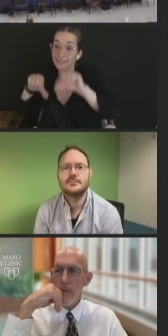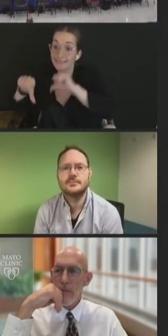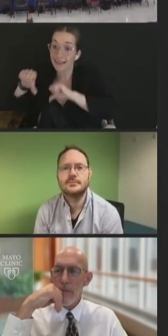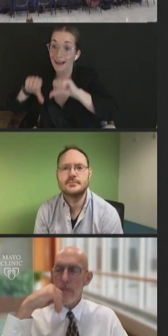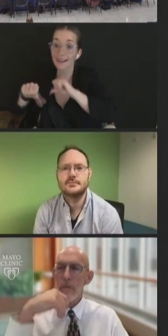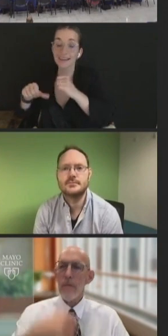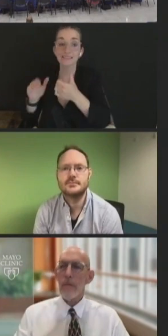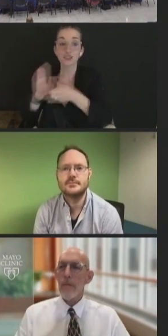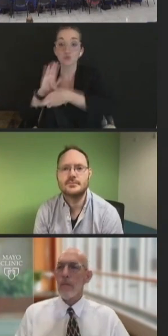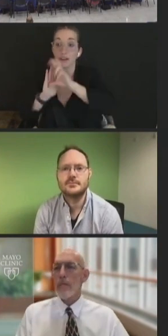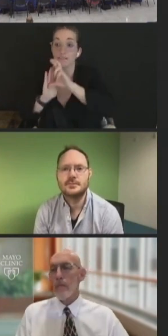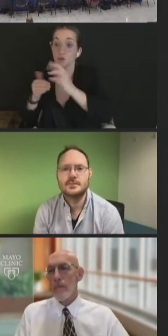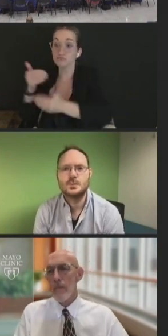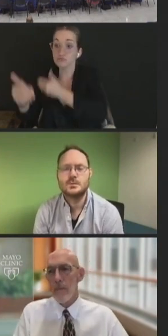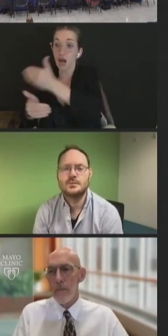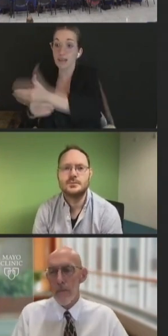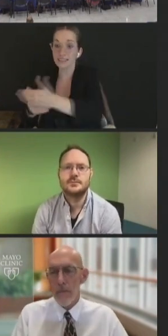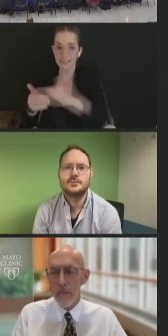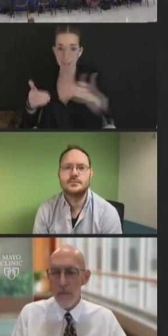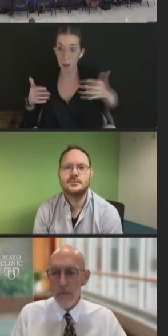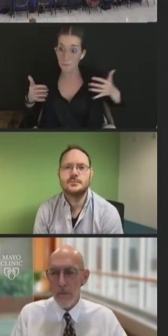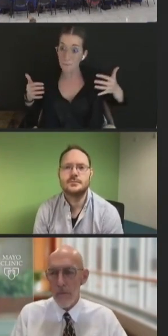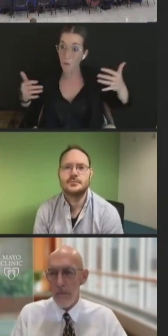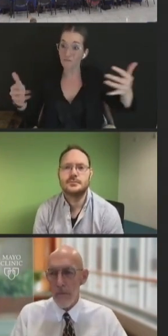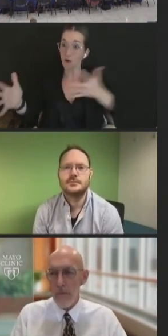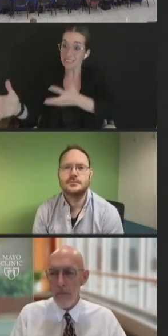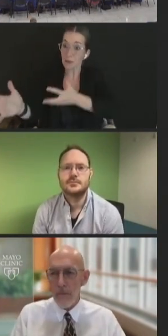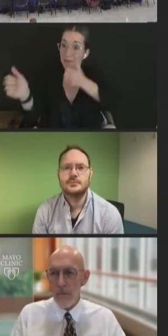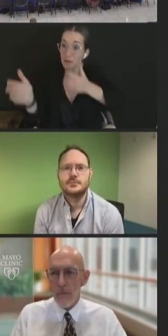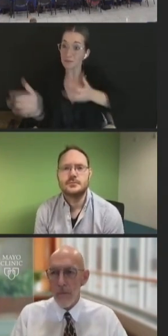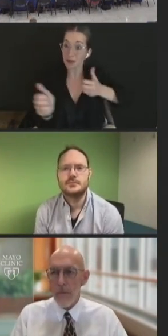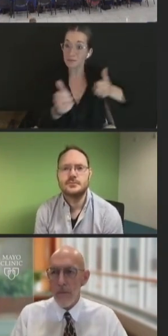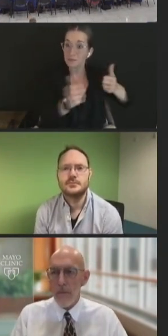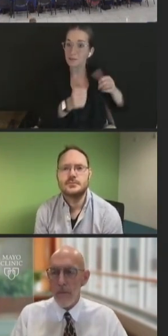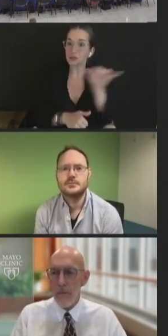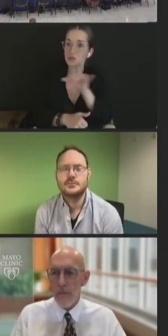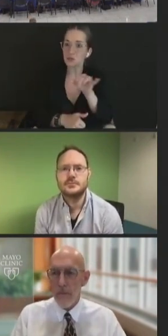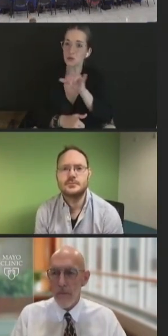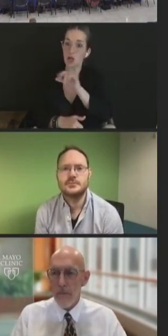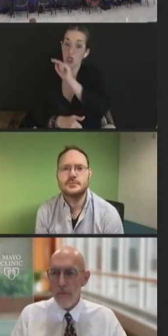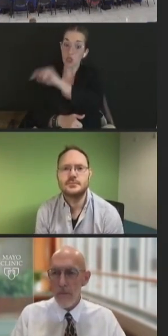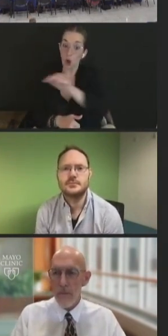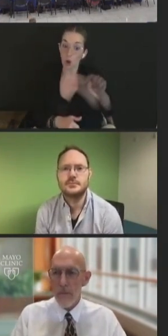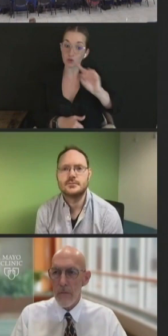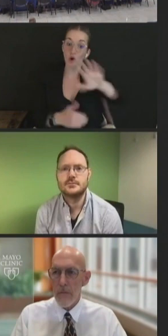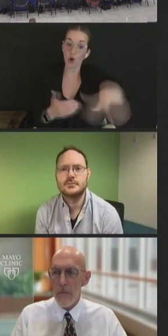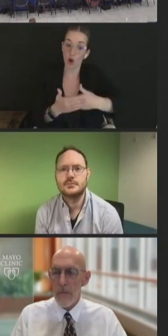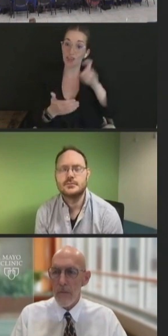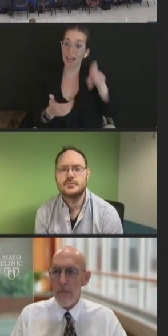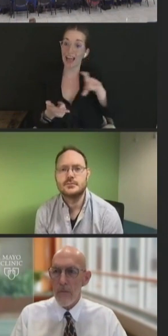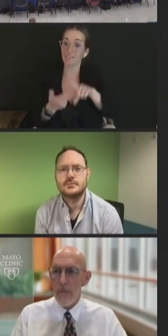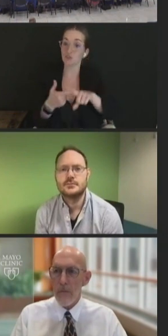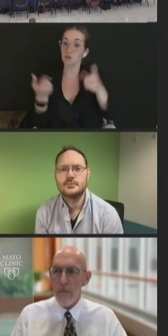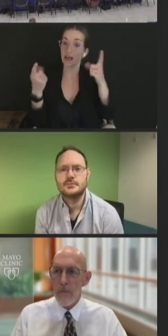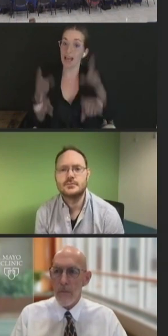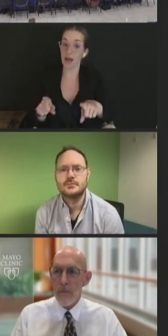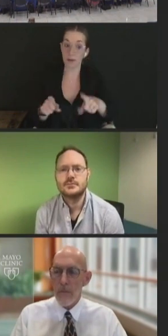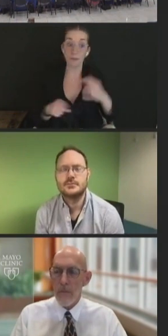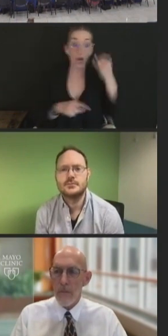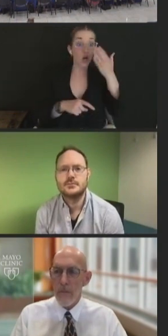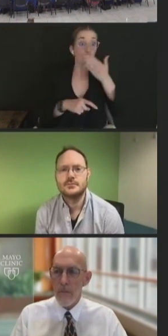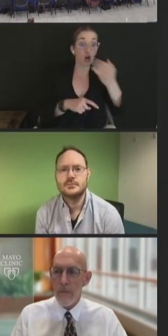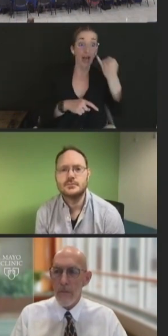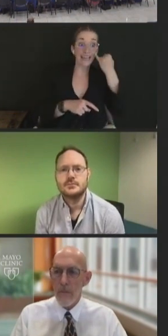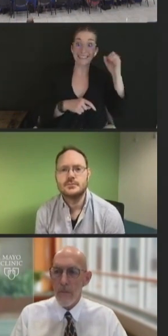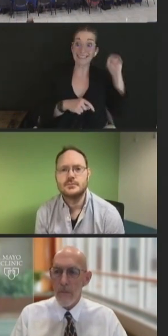review processes, because those are all things that have to happen between a good idea and the delivery of a